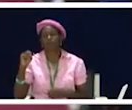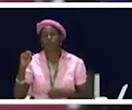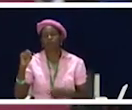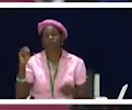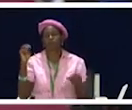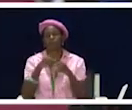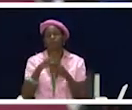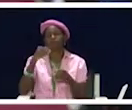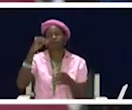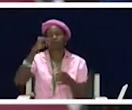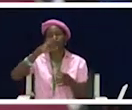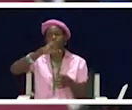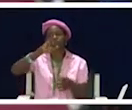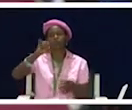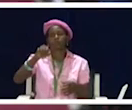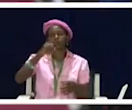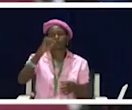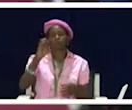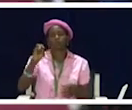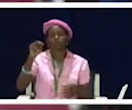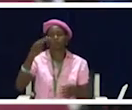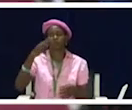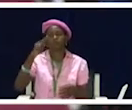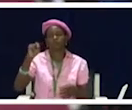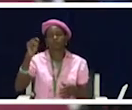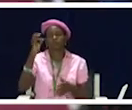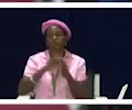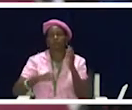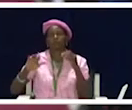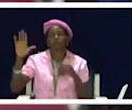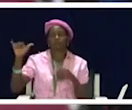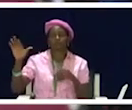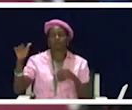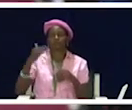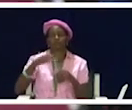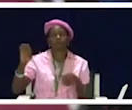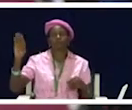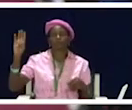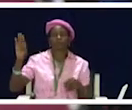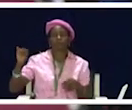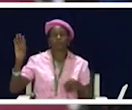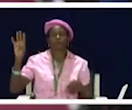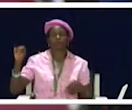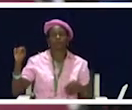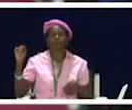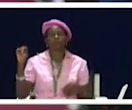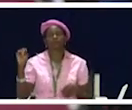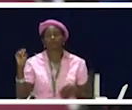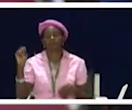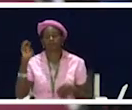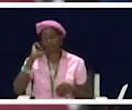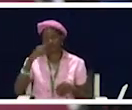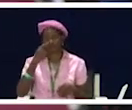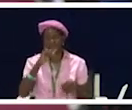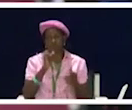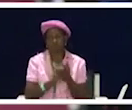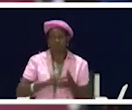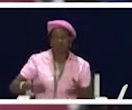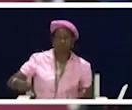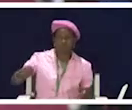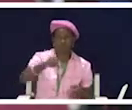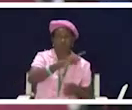In John 15, verse 14, John 15, verse 14, he said, you are